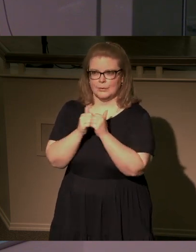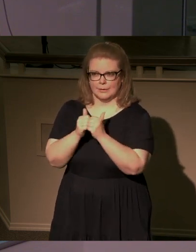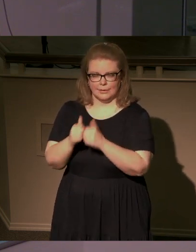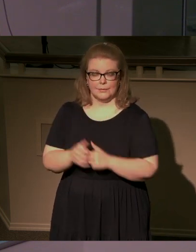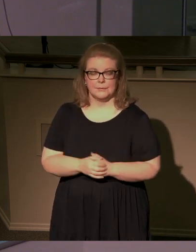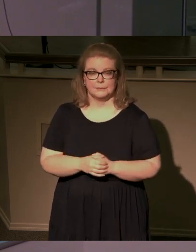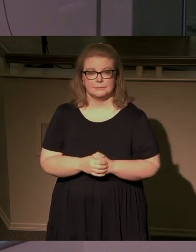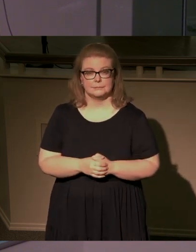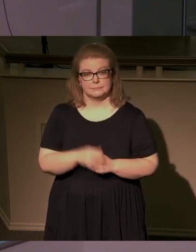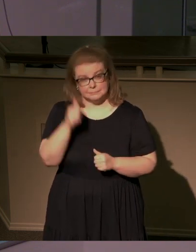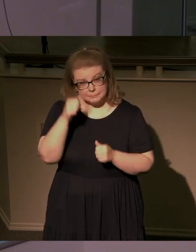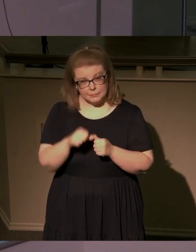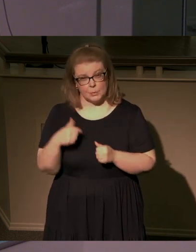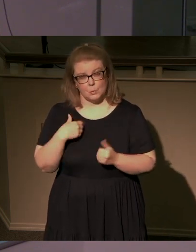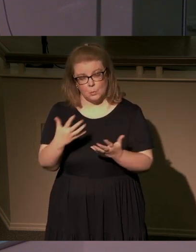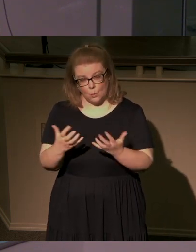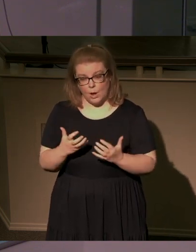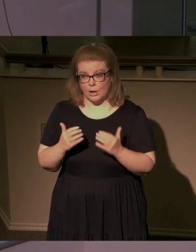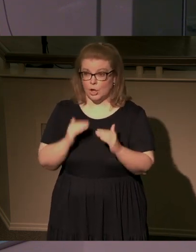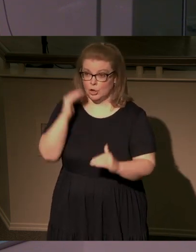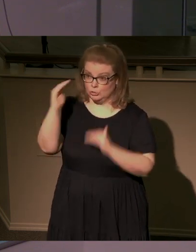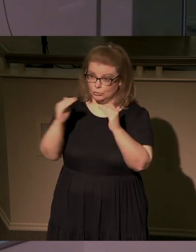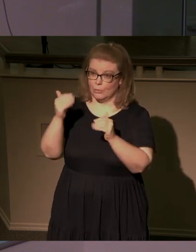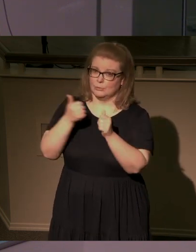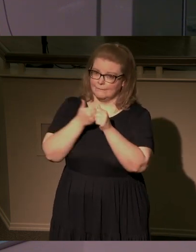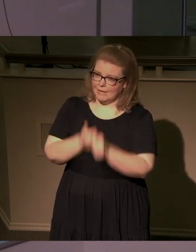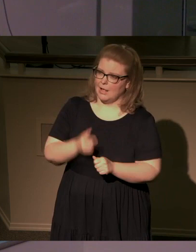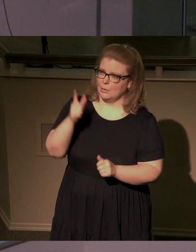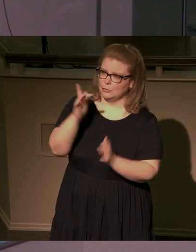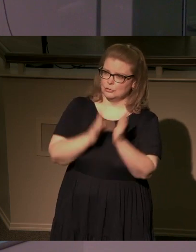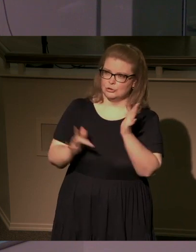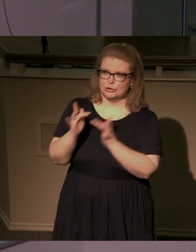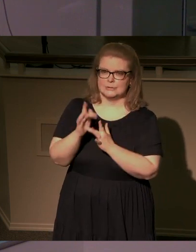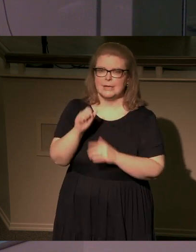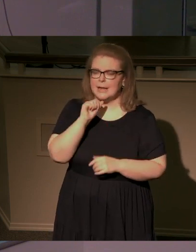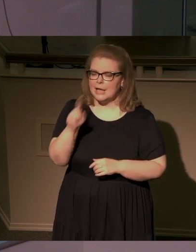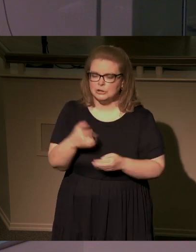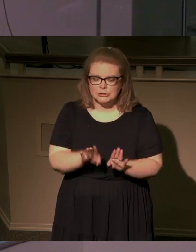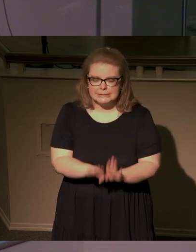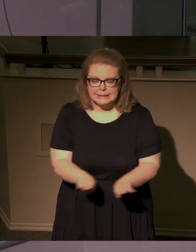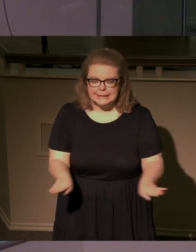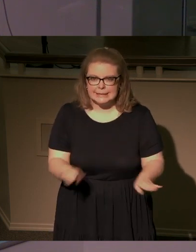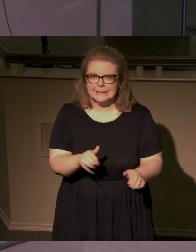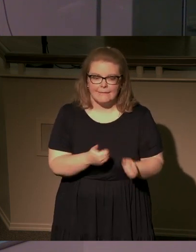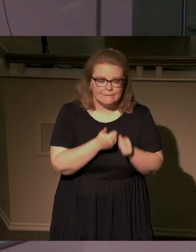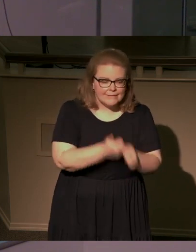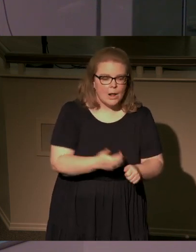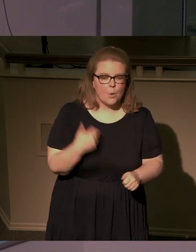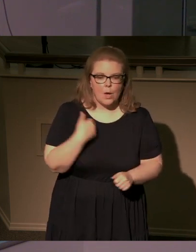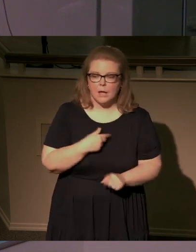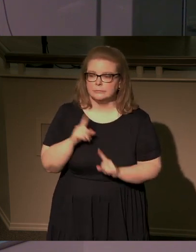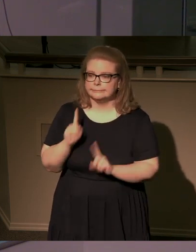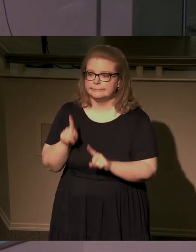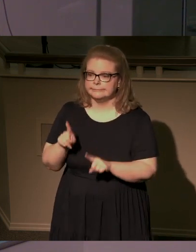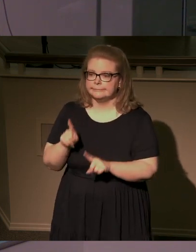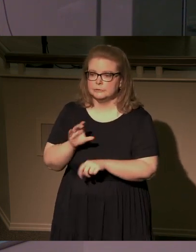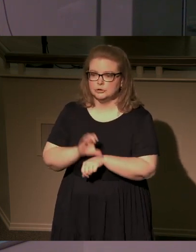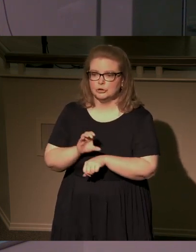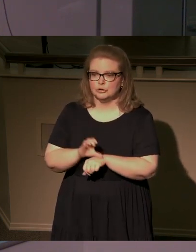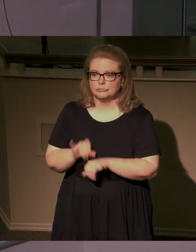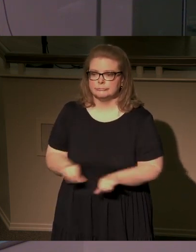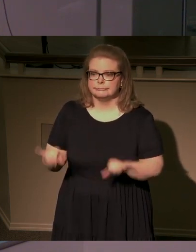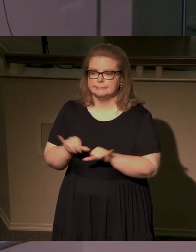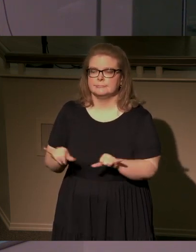Remember, we want adults who follow Jesus, not just kids who follow us into the church house.